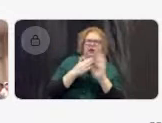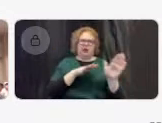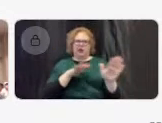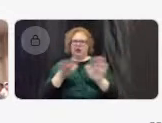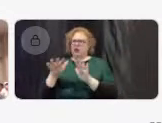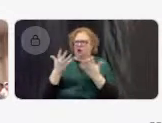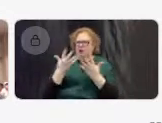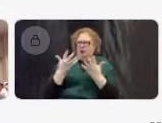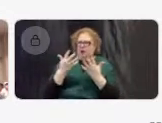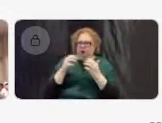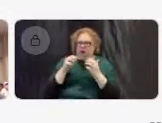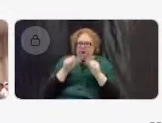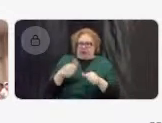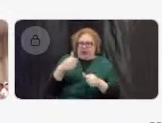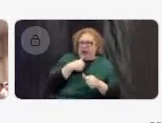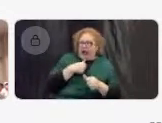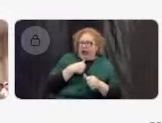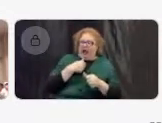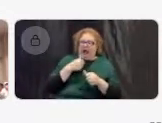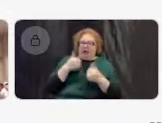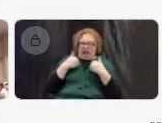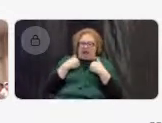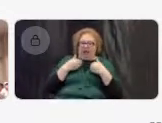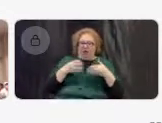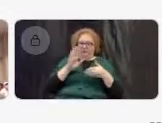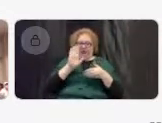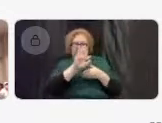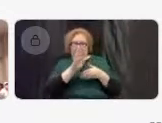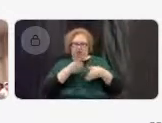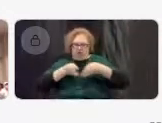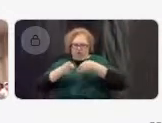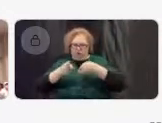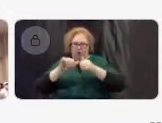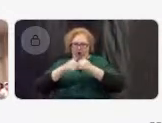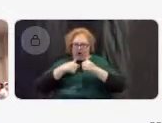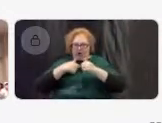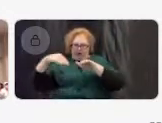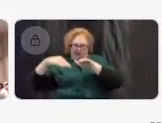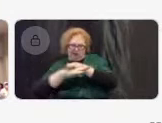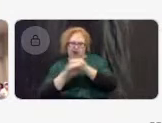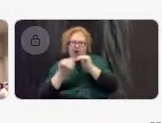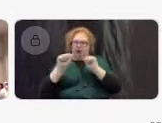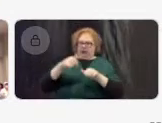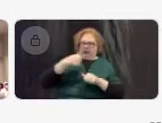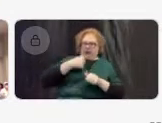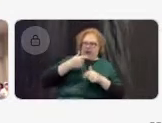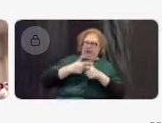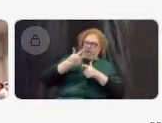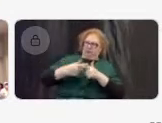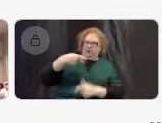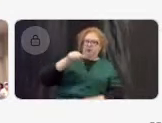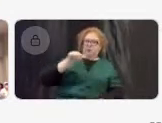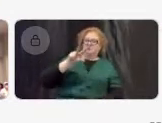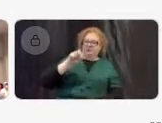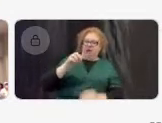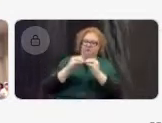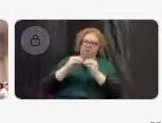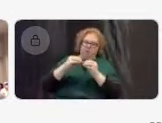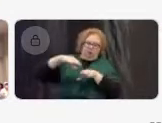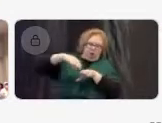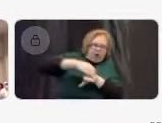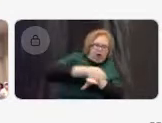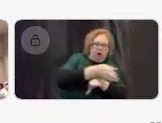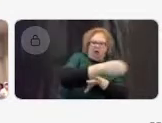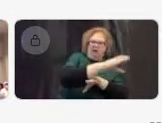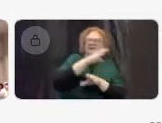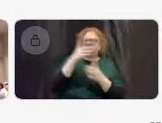utilities and so on to those 5-acre tracts? That's my goal, is to clarify that going forward.